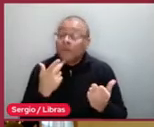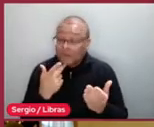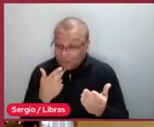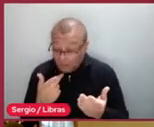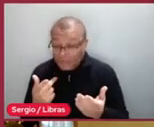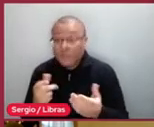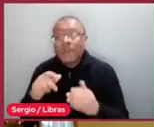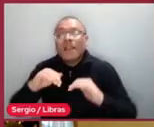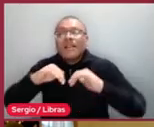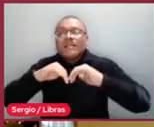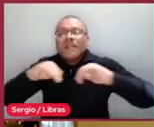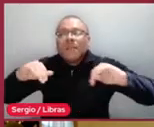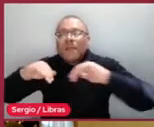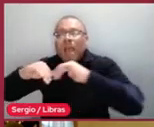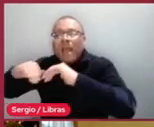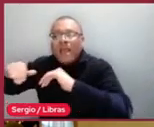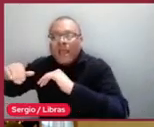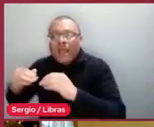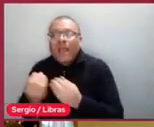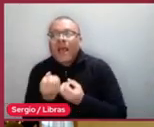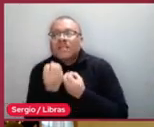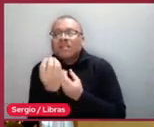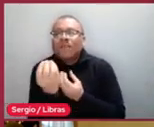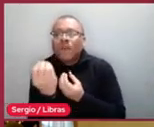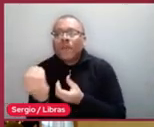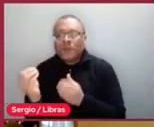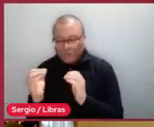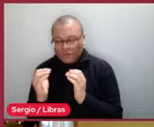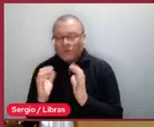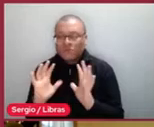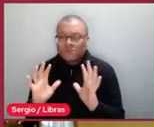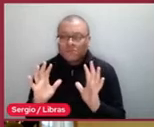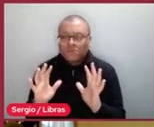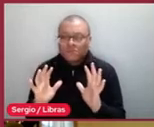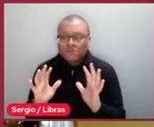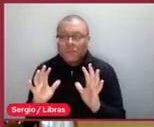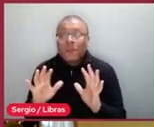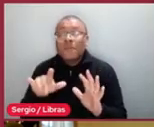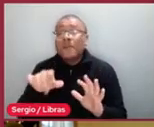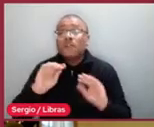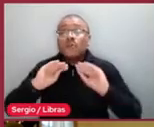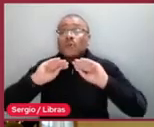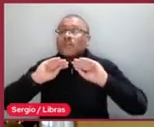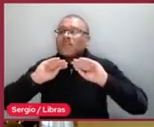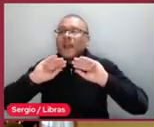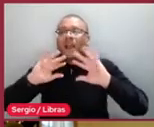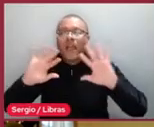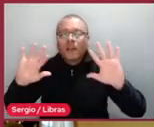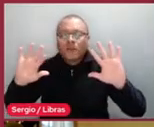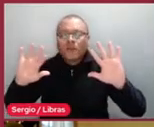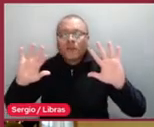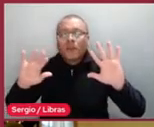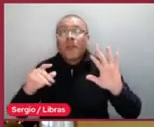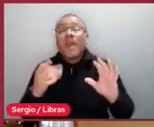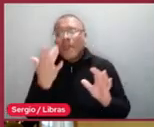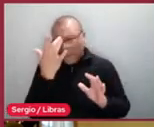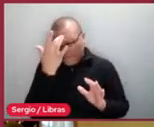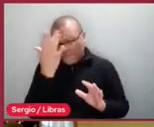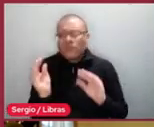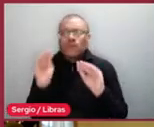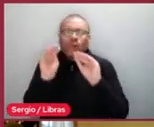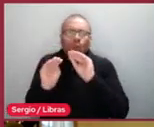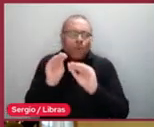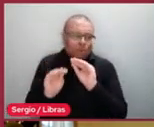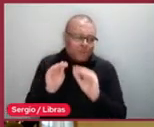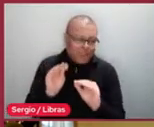it's like this format. And if it's not clear, it's easier to compose this